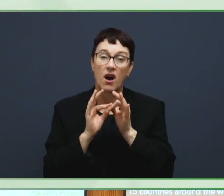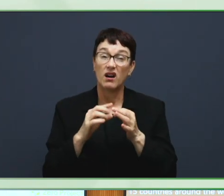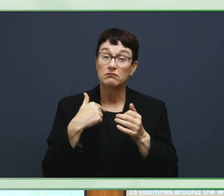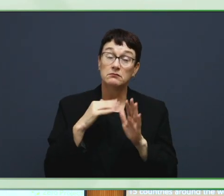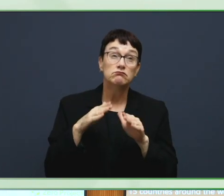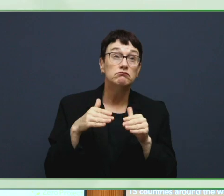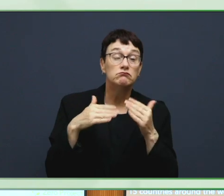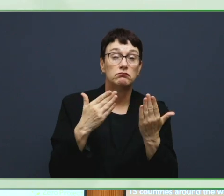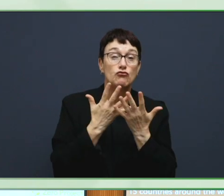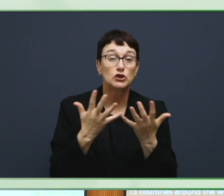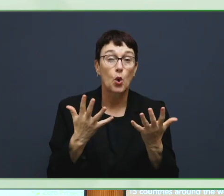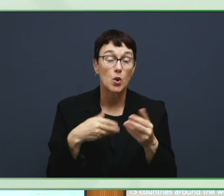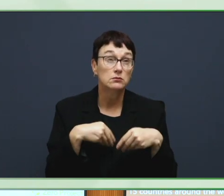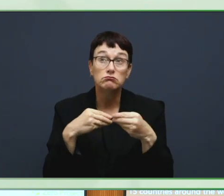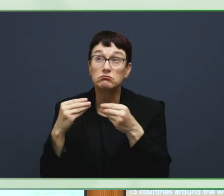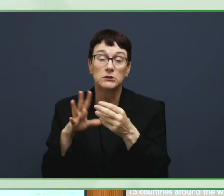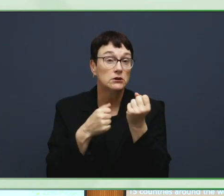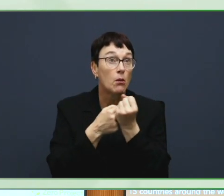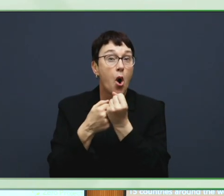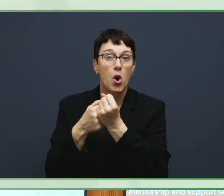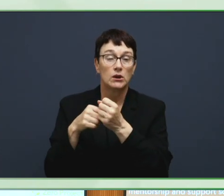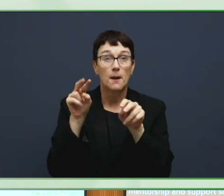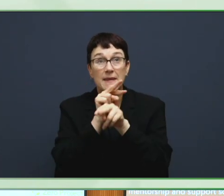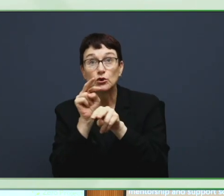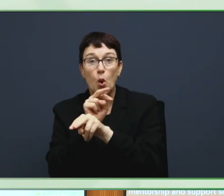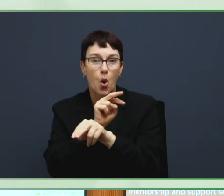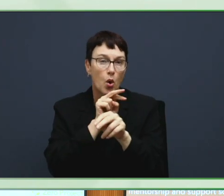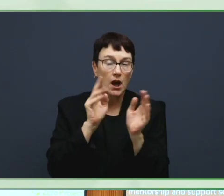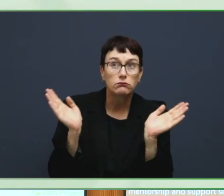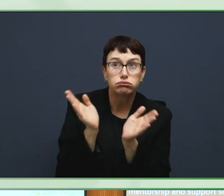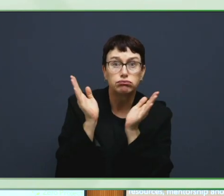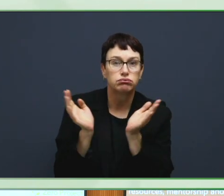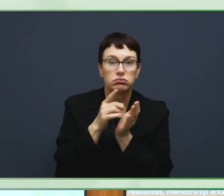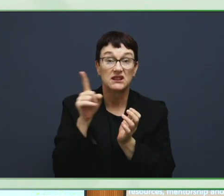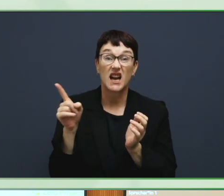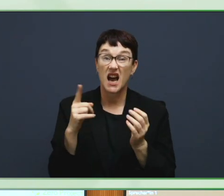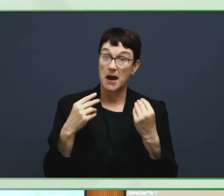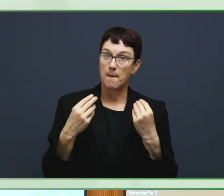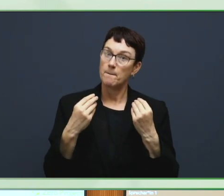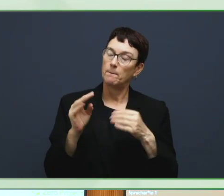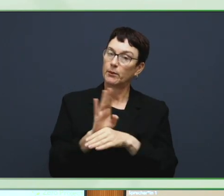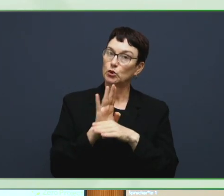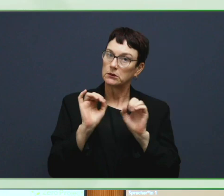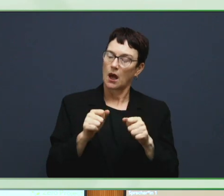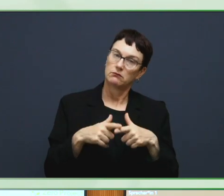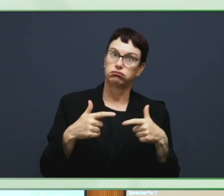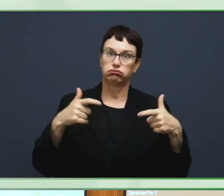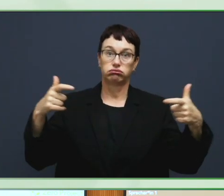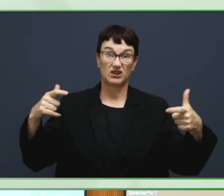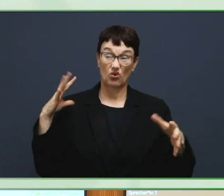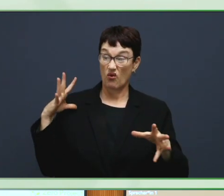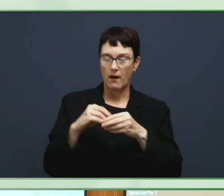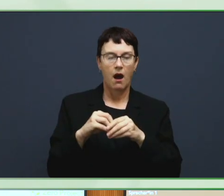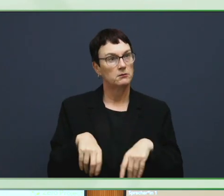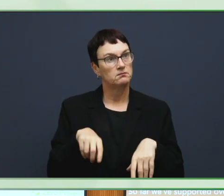can grow and scale their businesses. So far, we've supported over 700 entrepreneurs from all around the